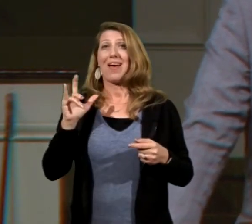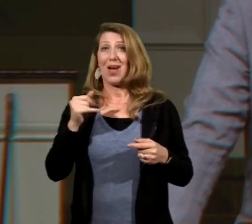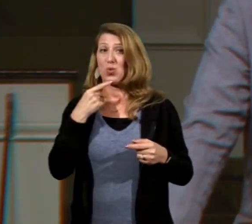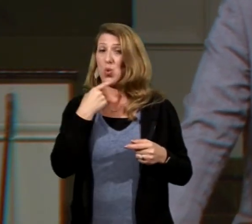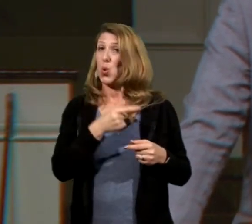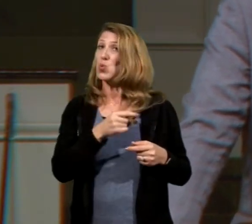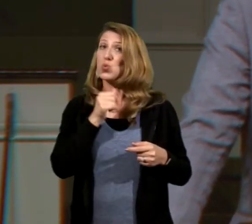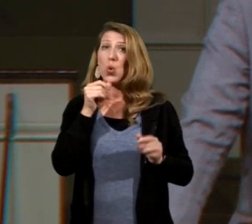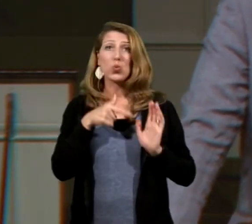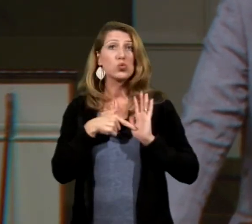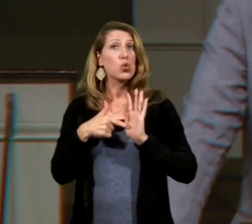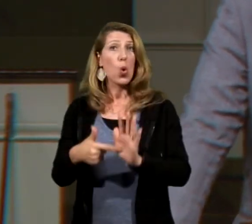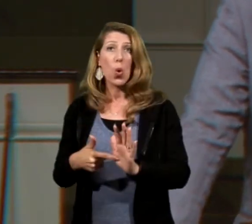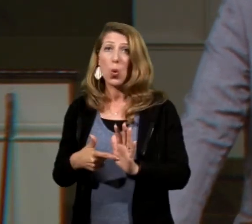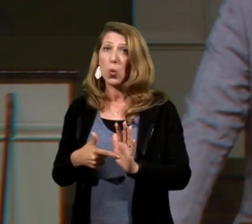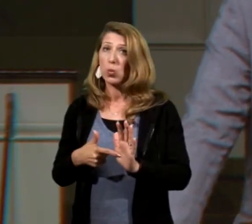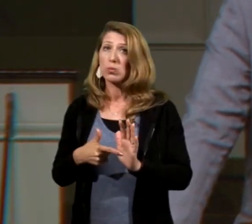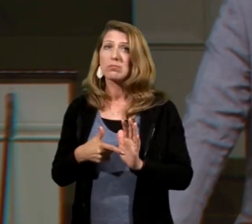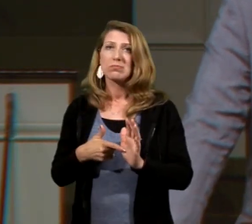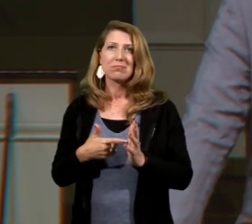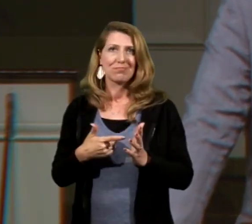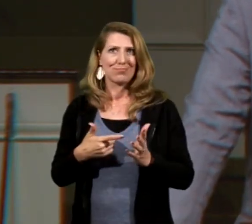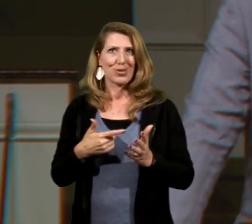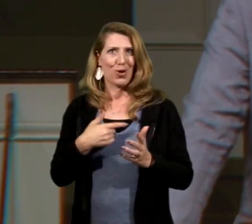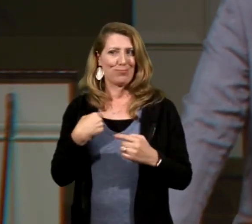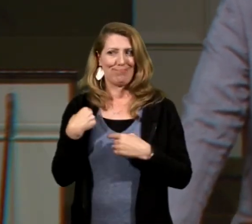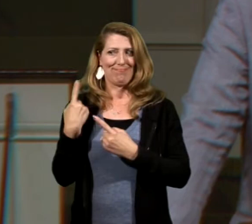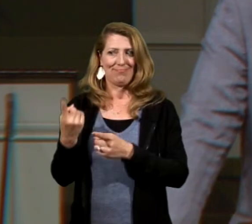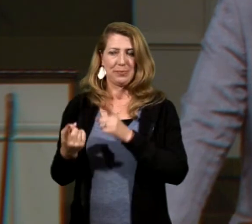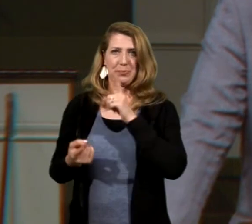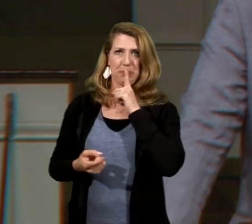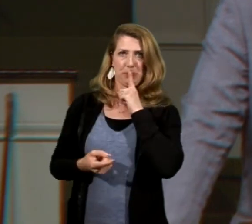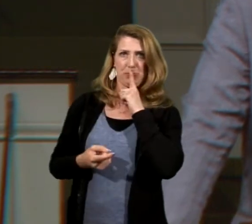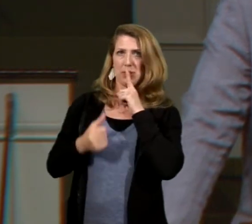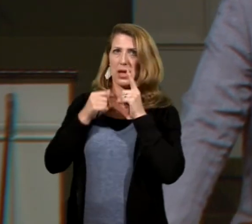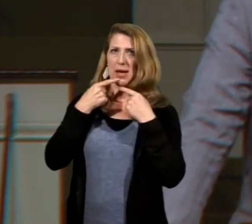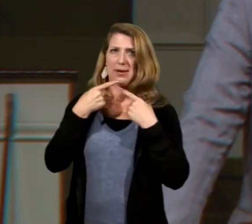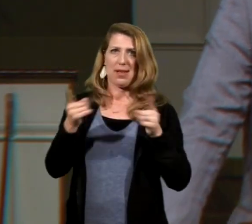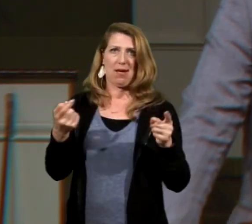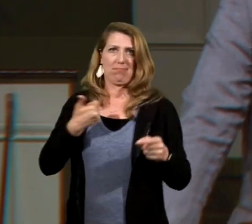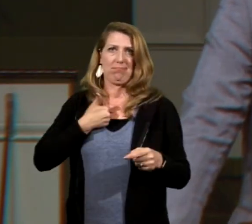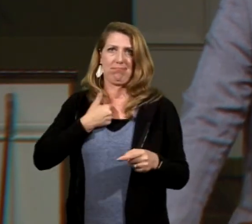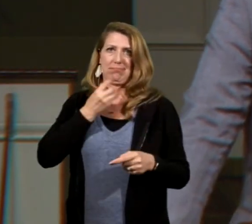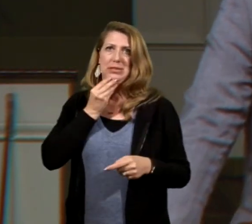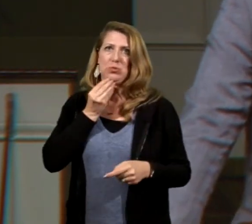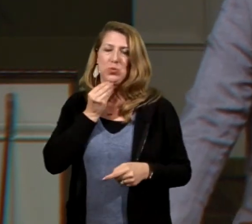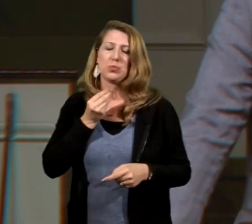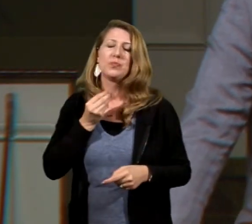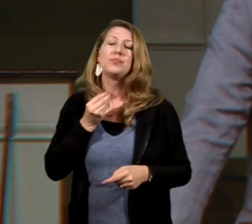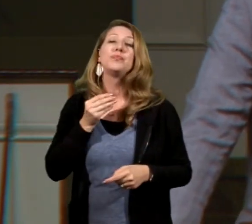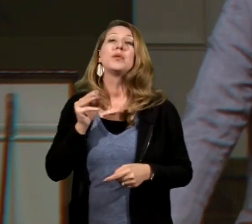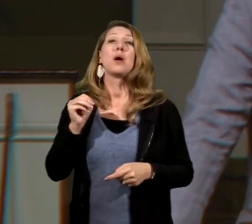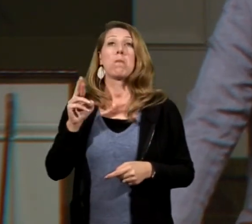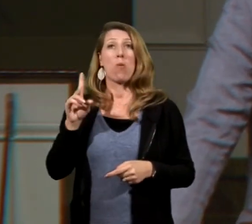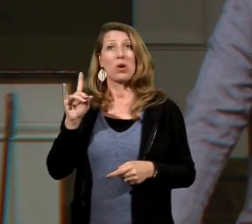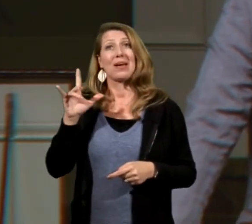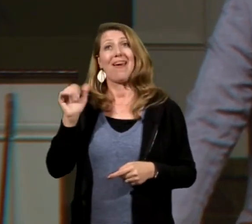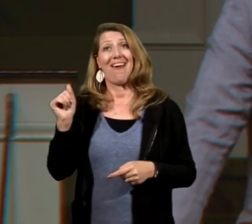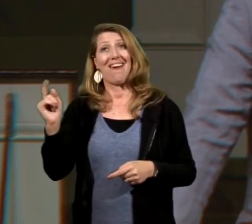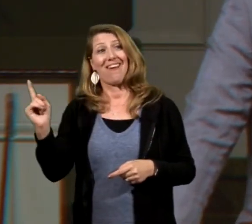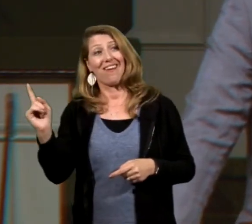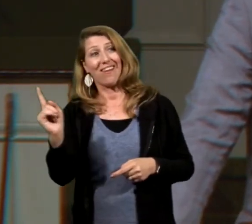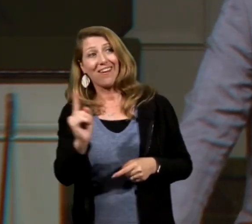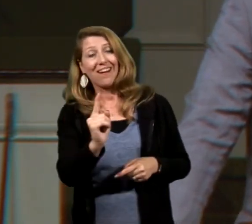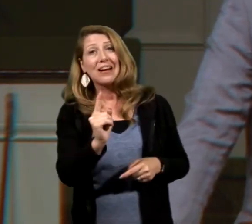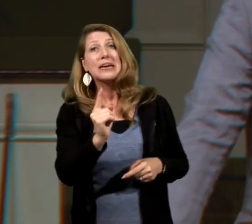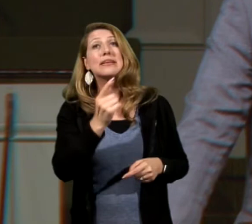should not show it. So in all of this, she did not tell him that she was Hebrew. And Mordecai walked every day before the court of